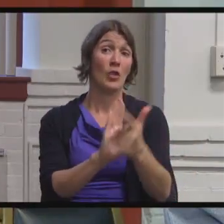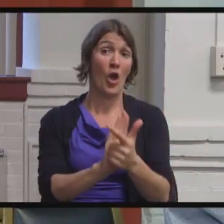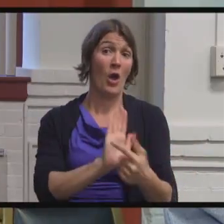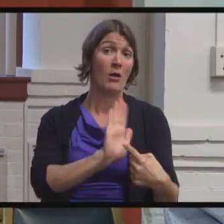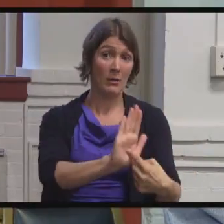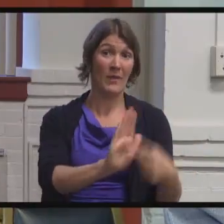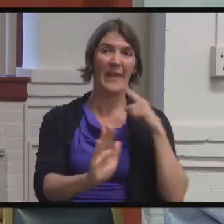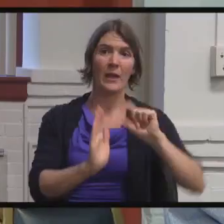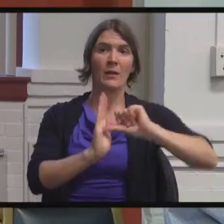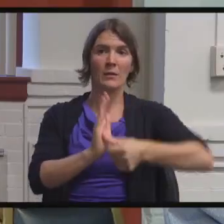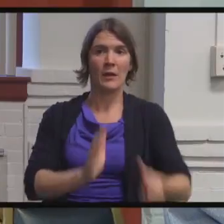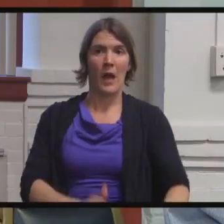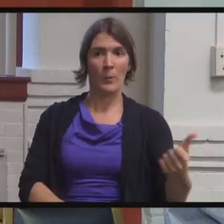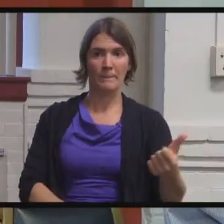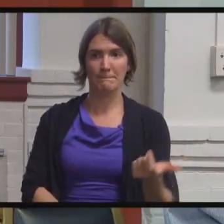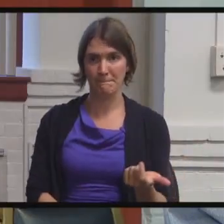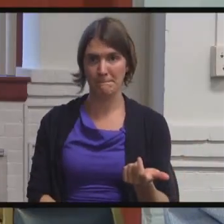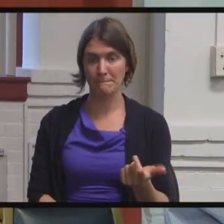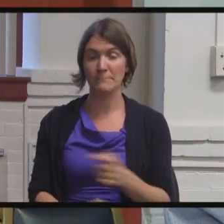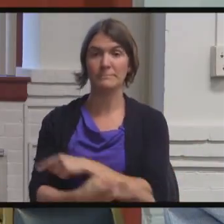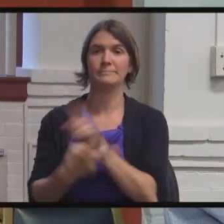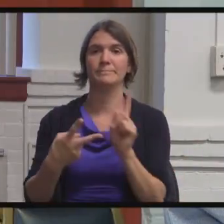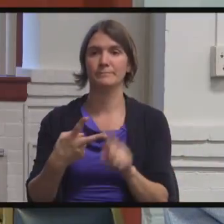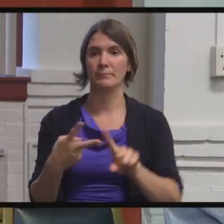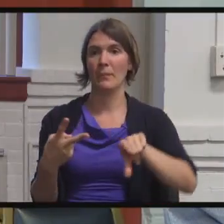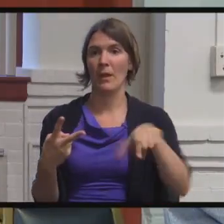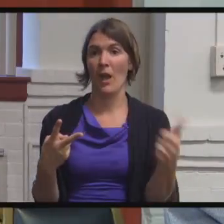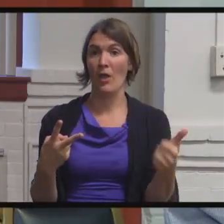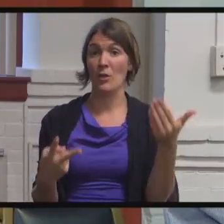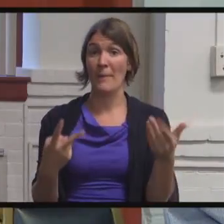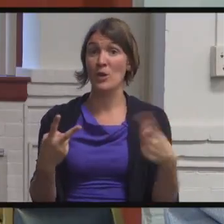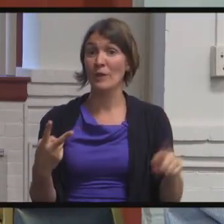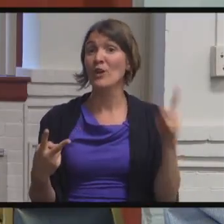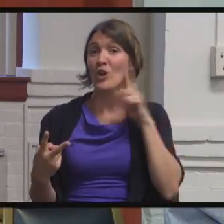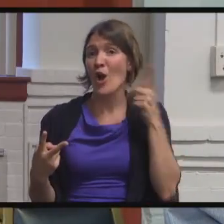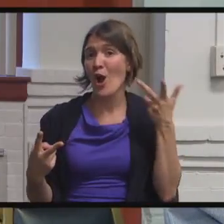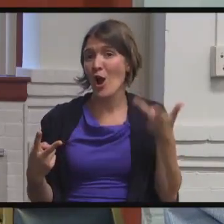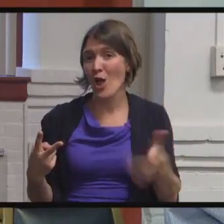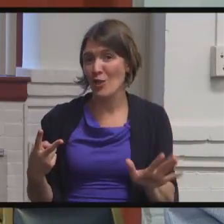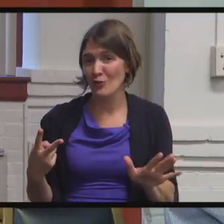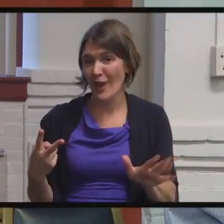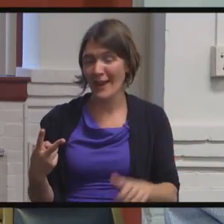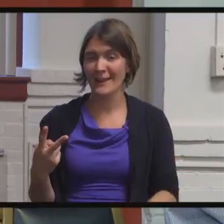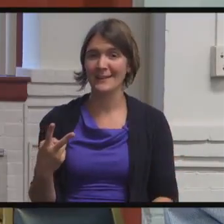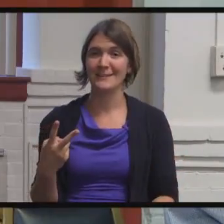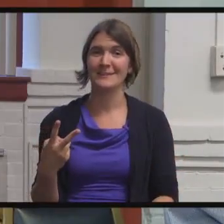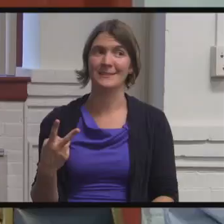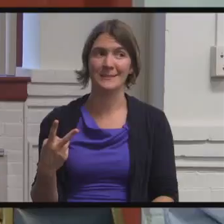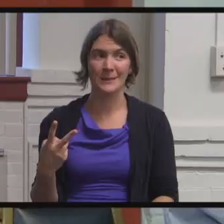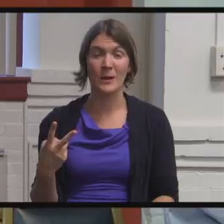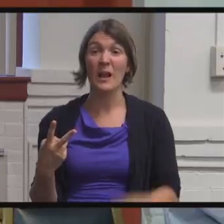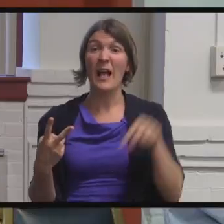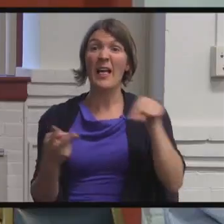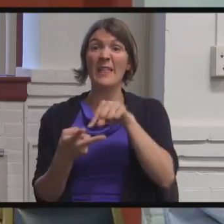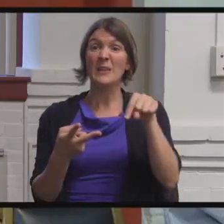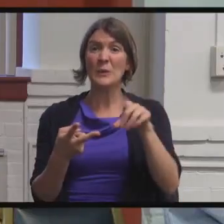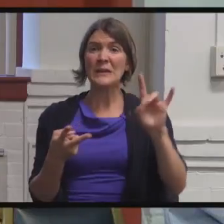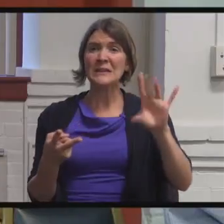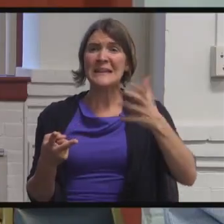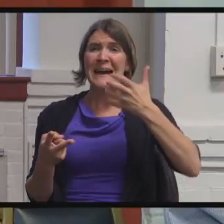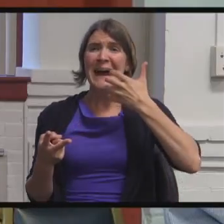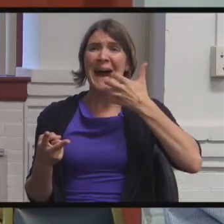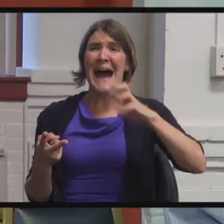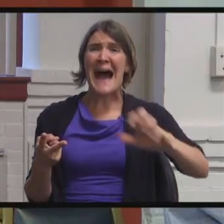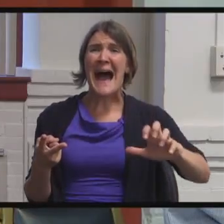with. The second issue that you probably have heard about, this has probably been the hottest week of the year, and our pool